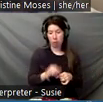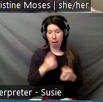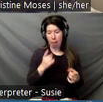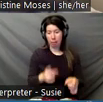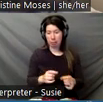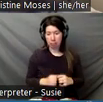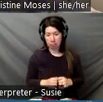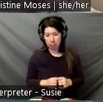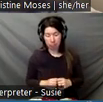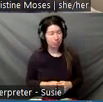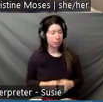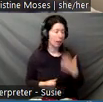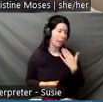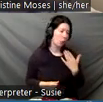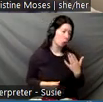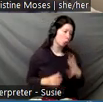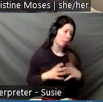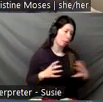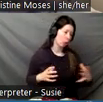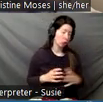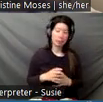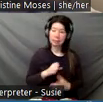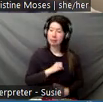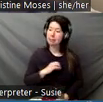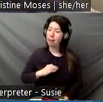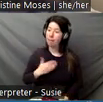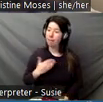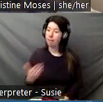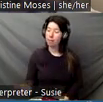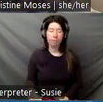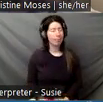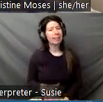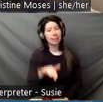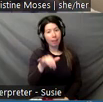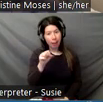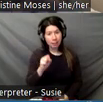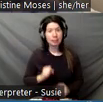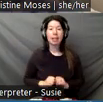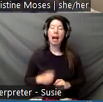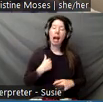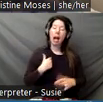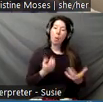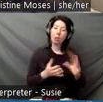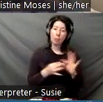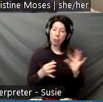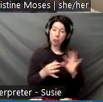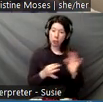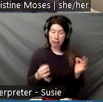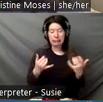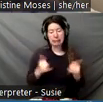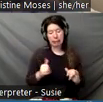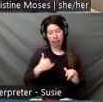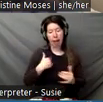Thank you. Yeah, thank you so much. Staff? Yes. Just wanted to mention that there are still